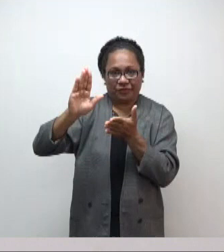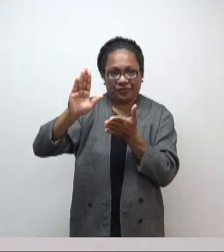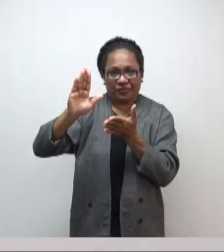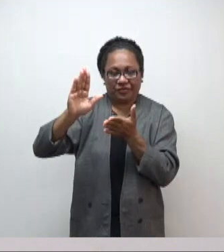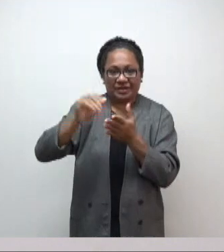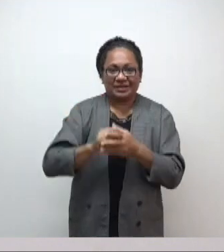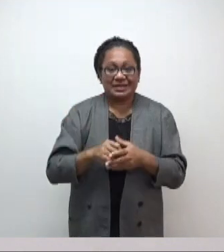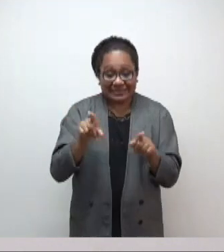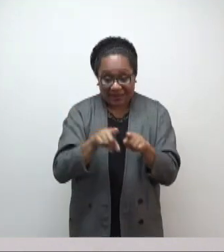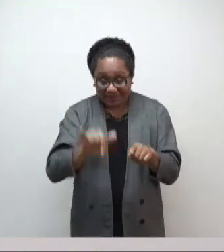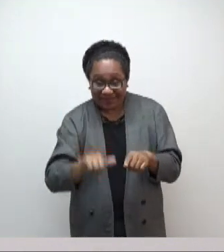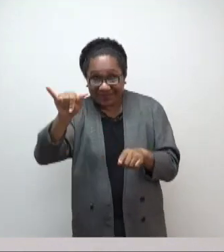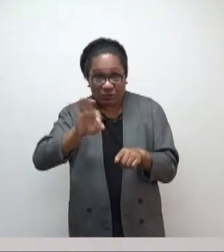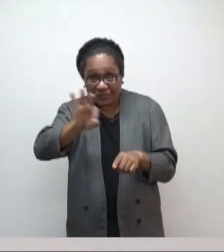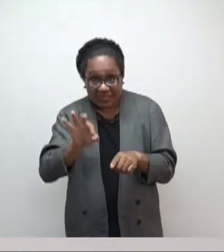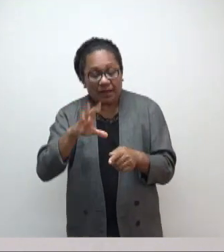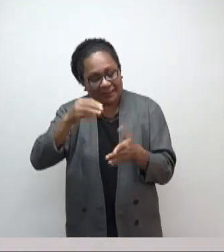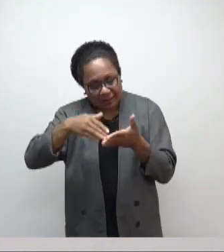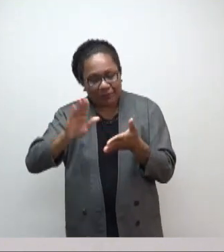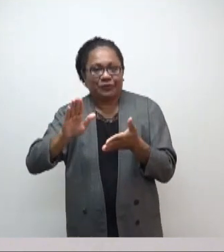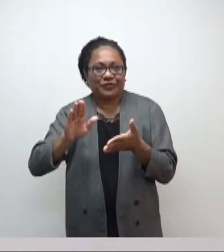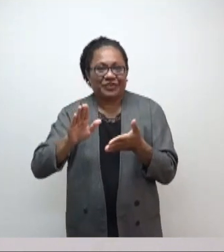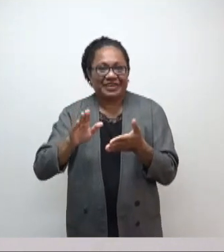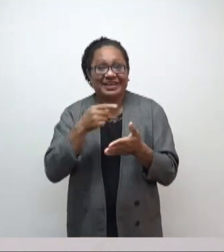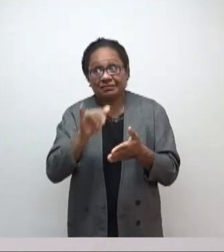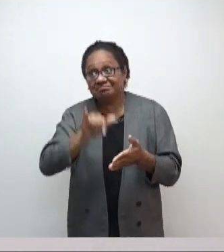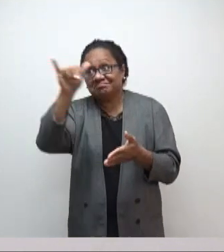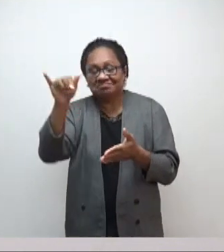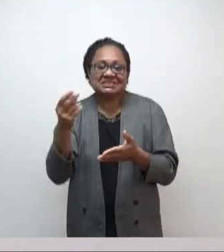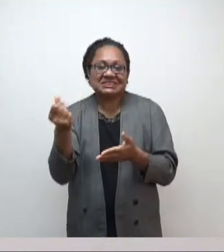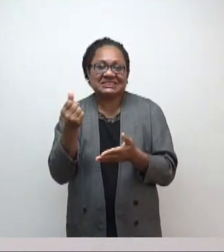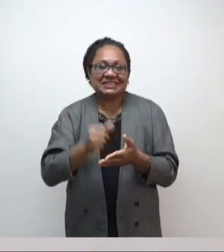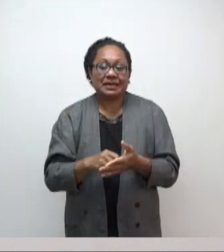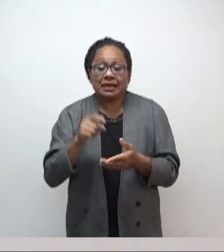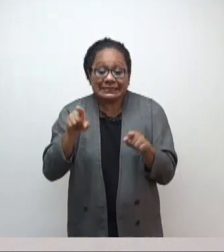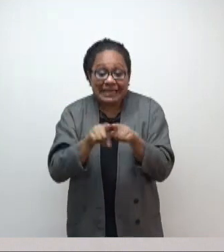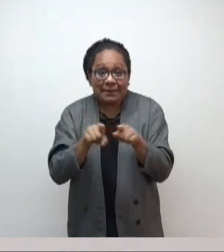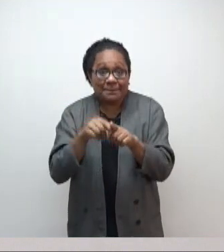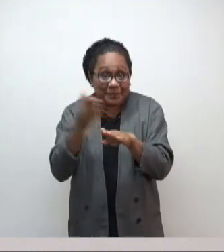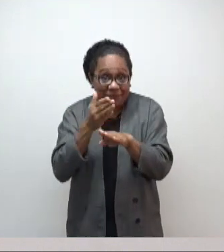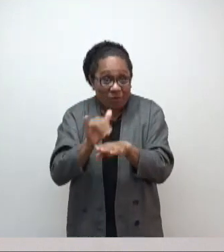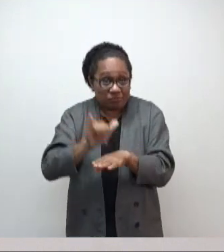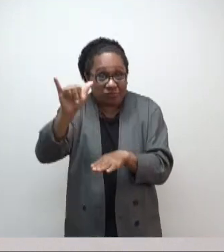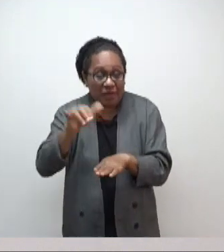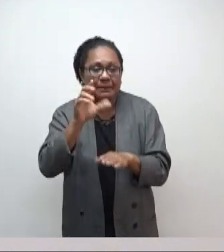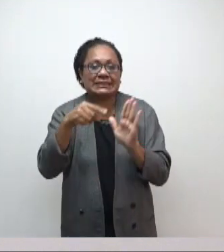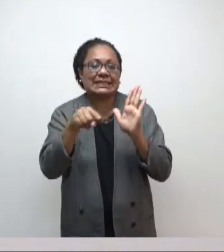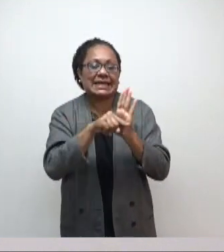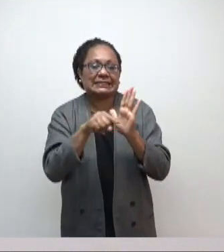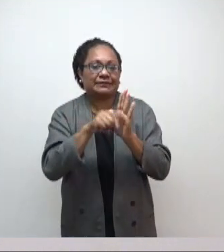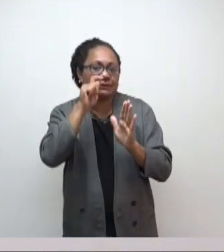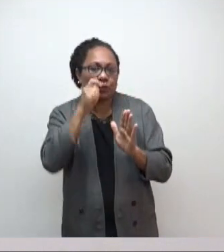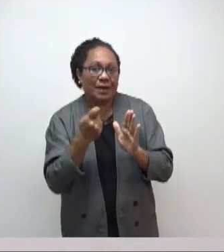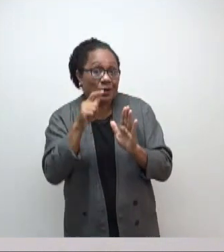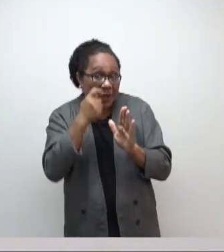So they are fully vaccinated. These travelers must also register a negative COVID-19 test result within